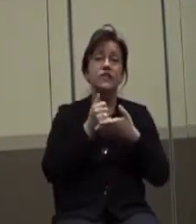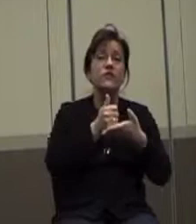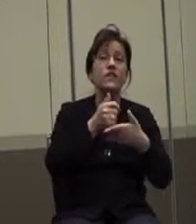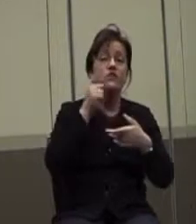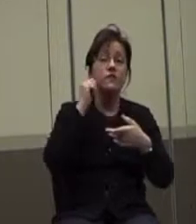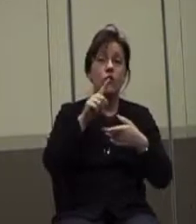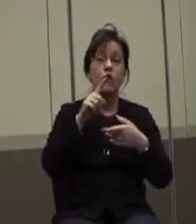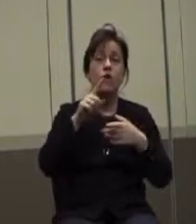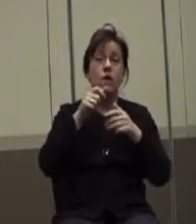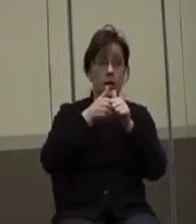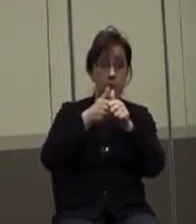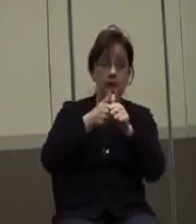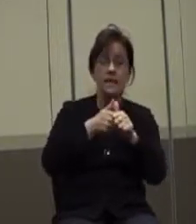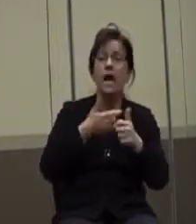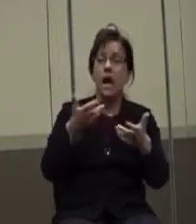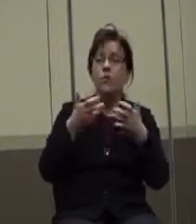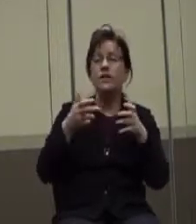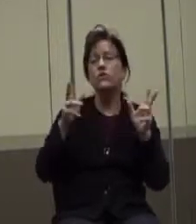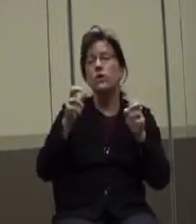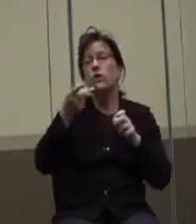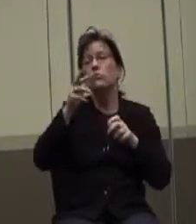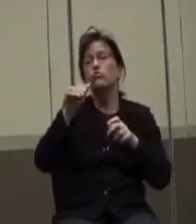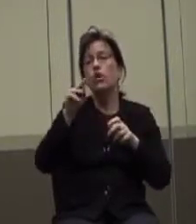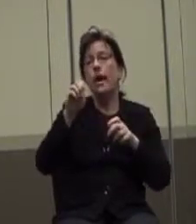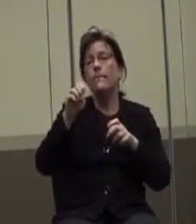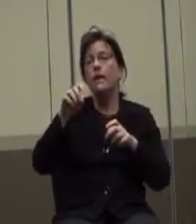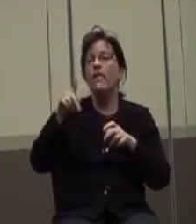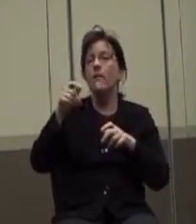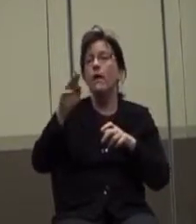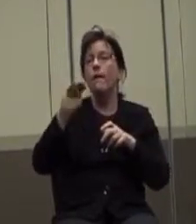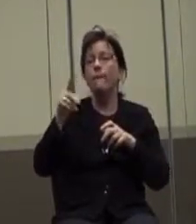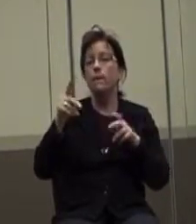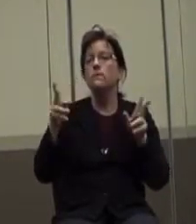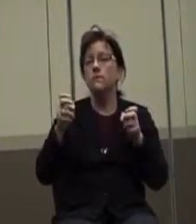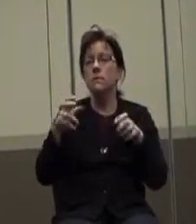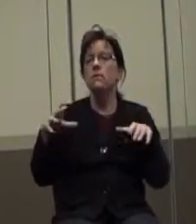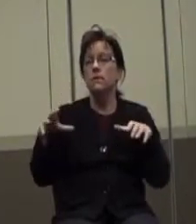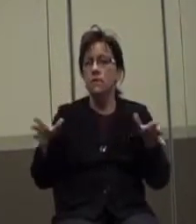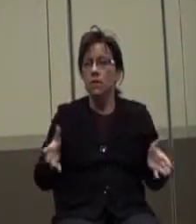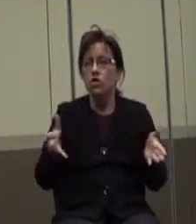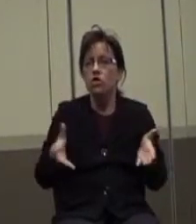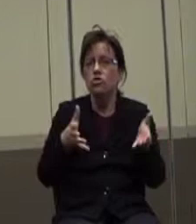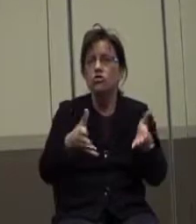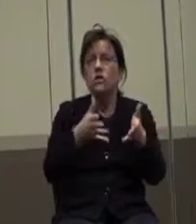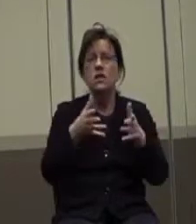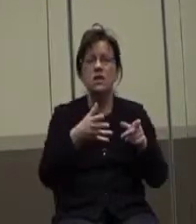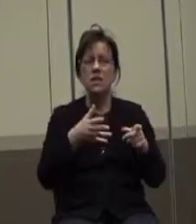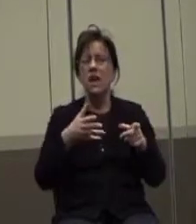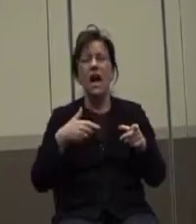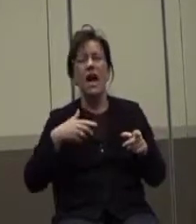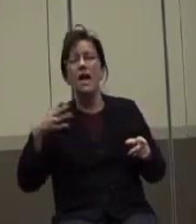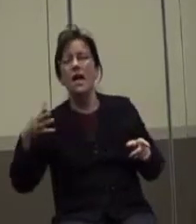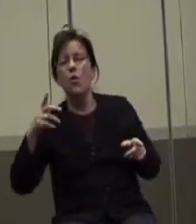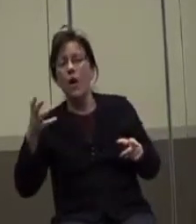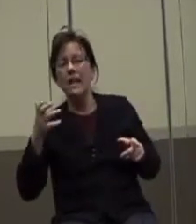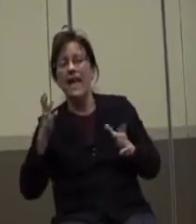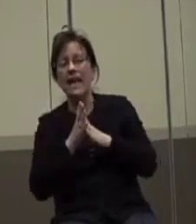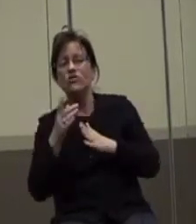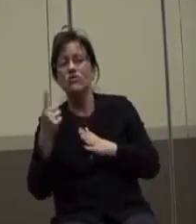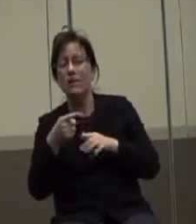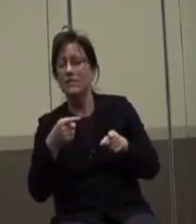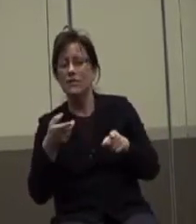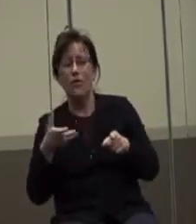to prime the pump. So if I want Jill to do something she's not likely to do, I'm going to start by asking her to do something she is likely to